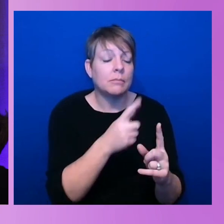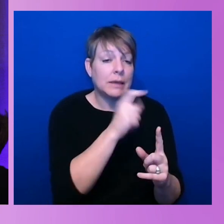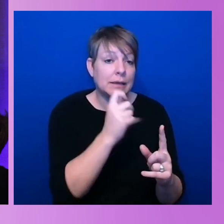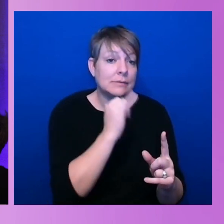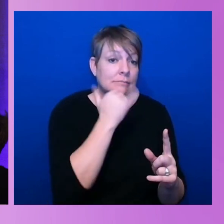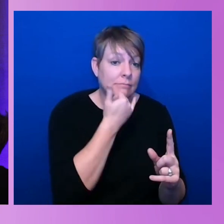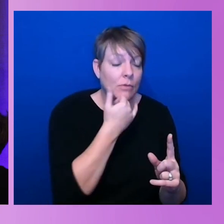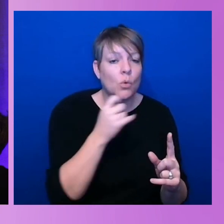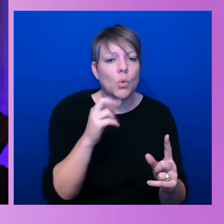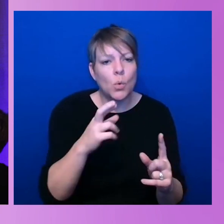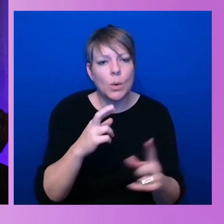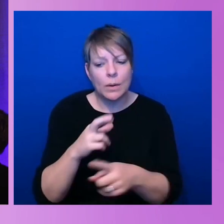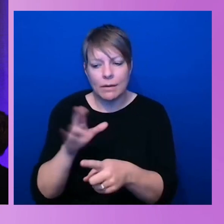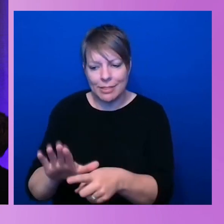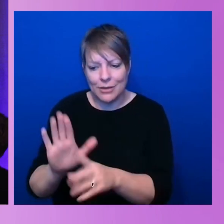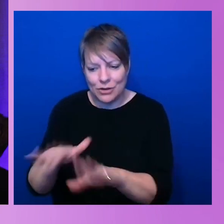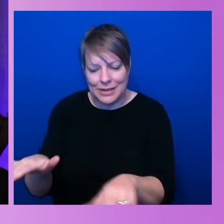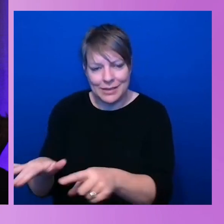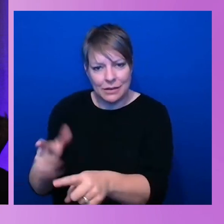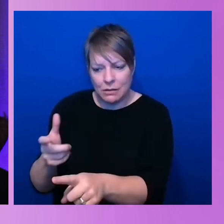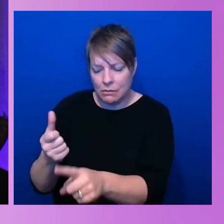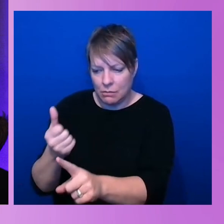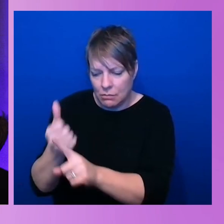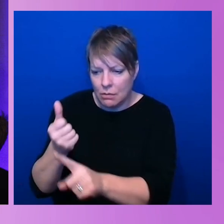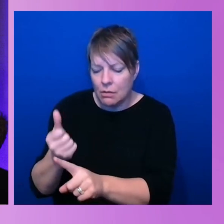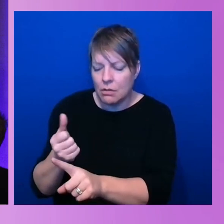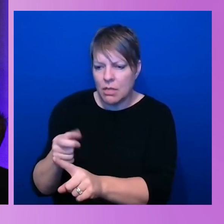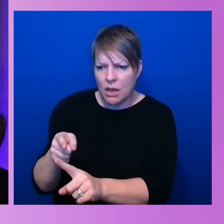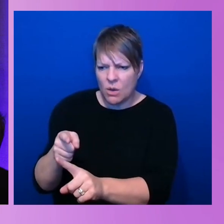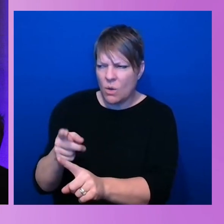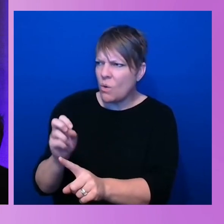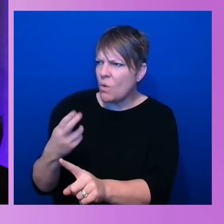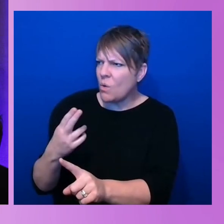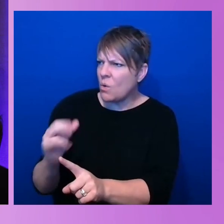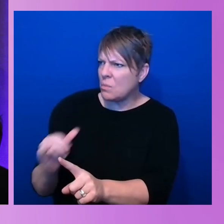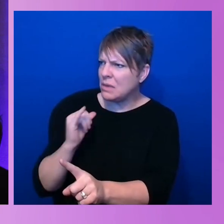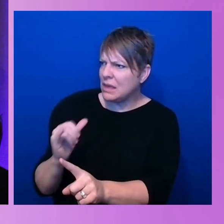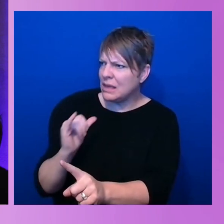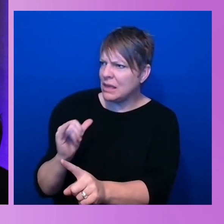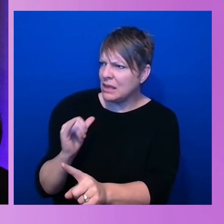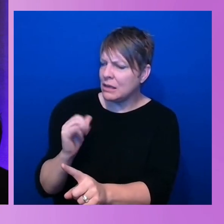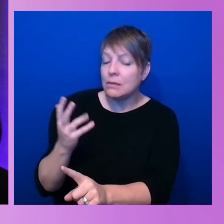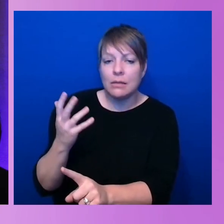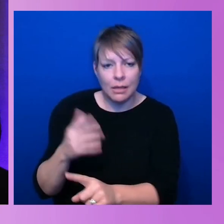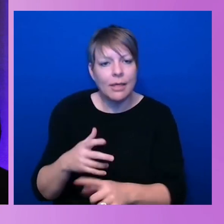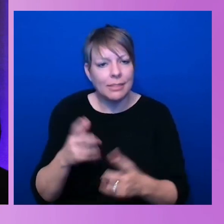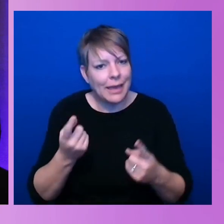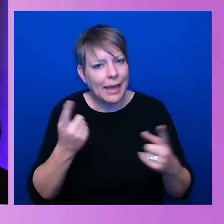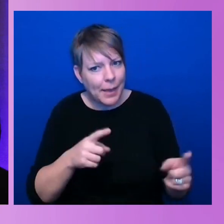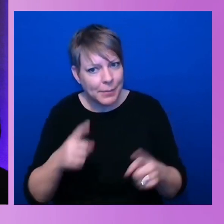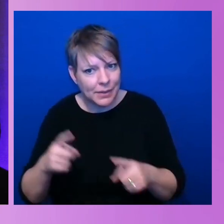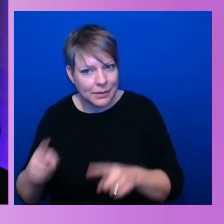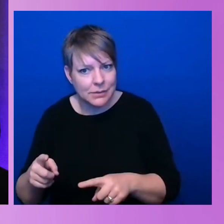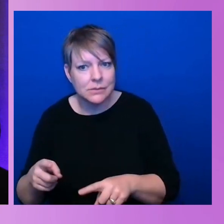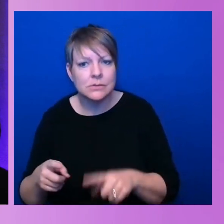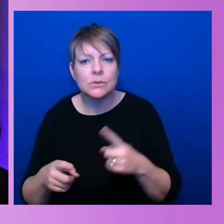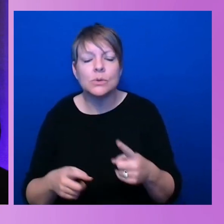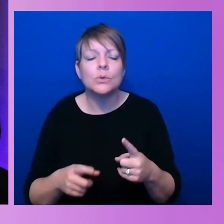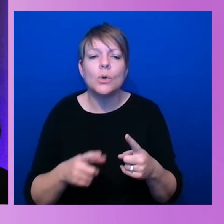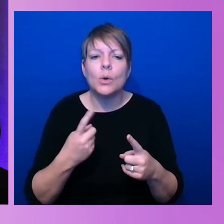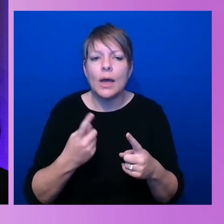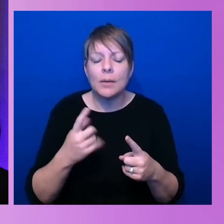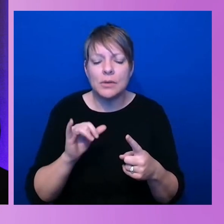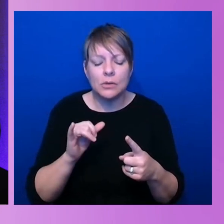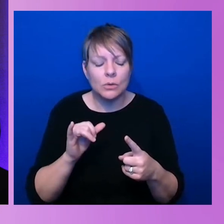got diagnosed, and then that epiphany of, oh, is that me too? That's happening. But as you bring that talent and